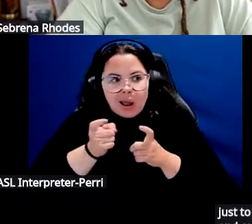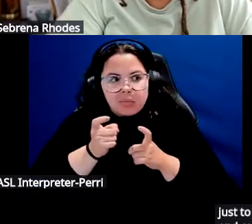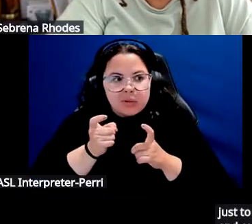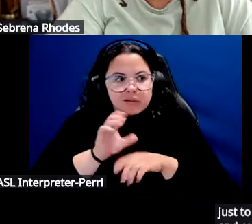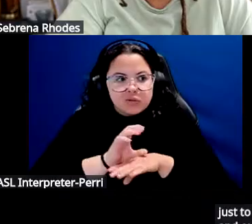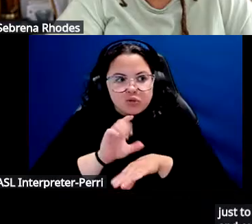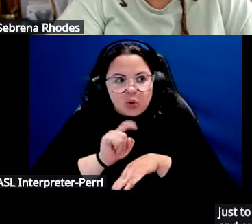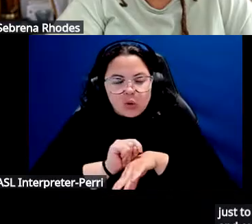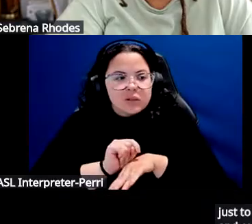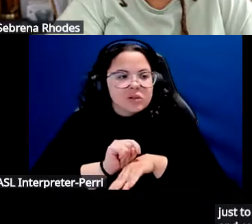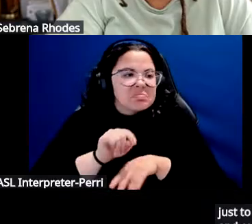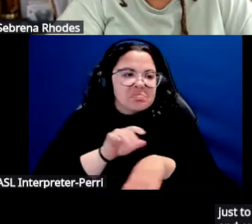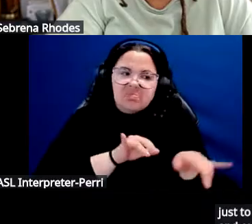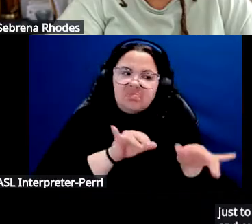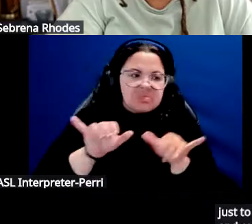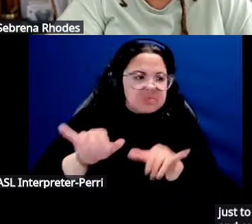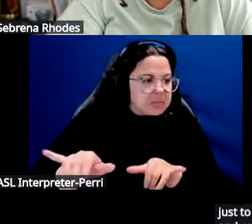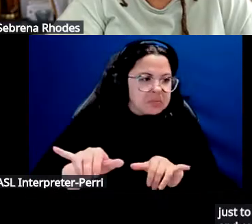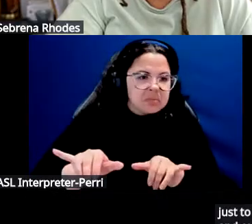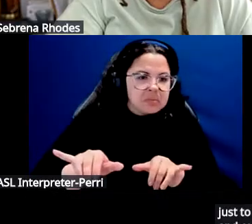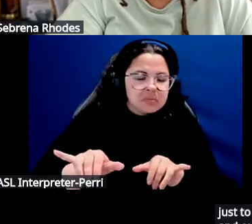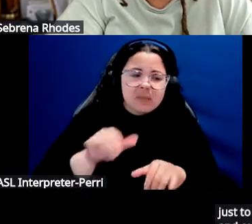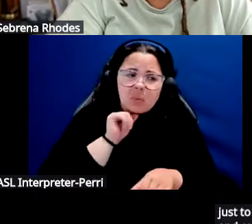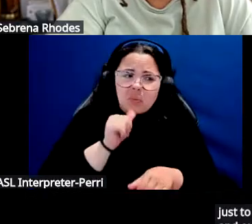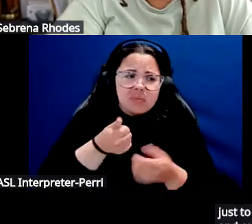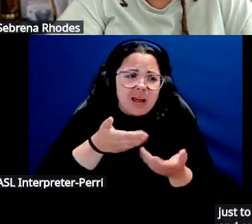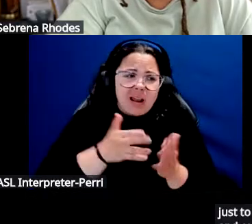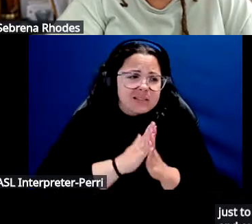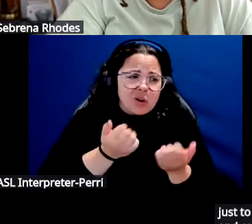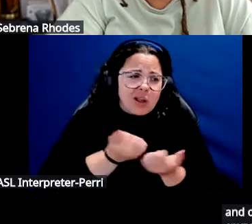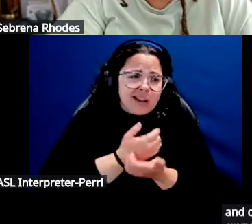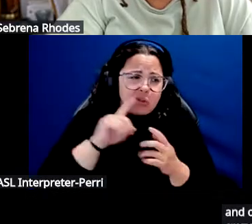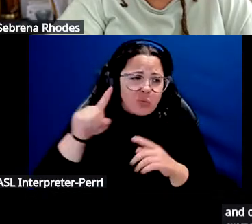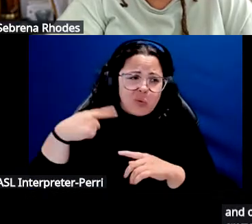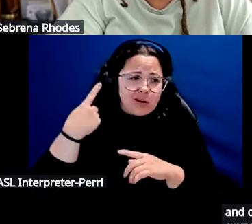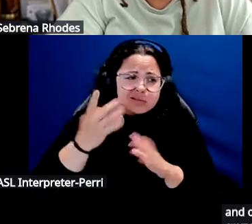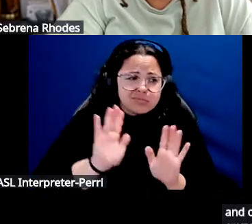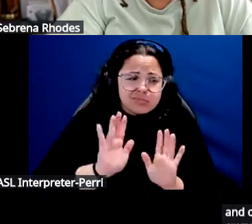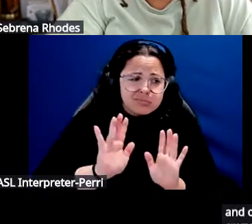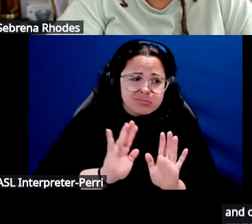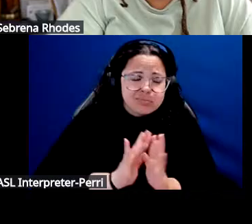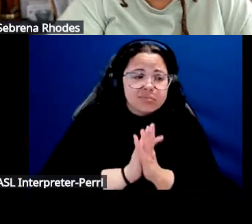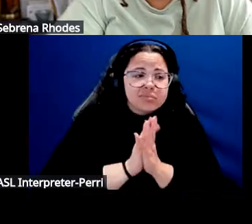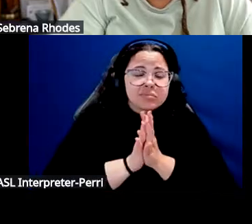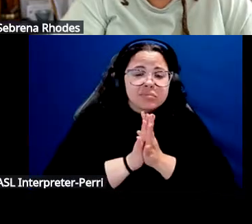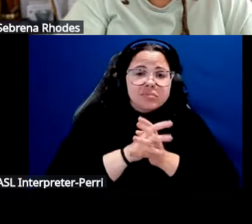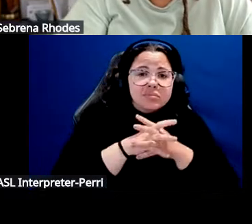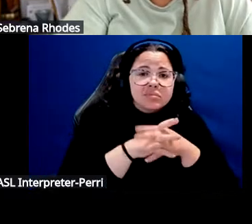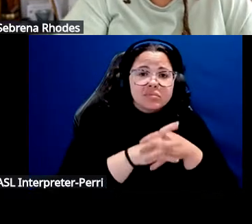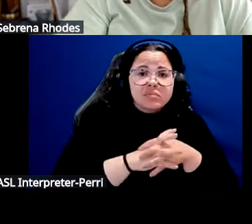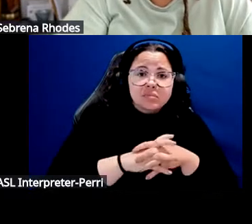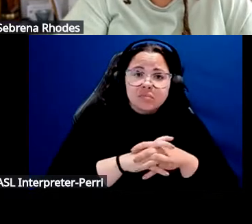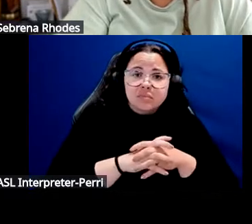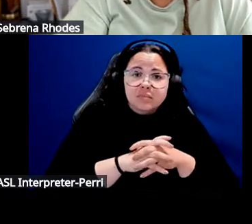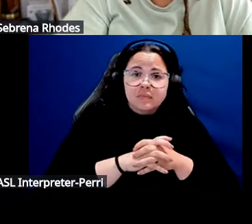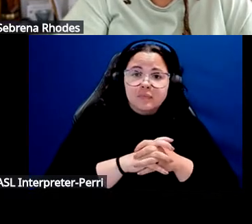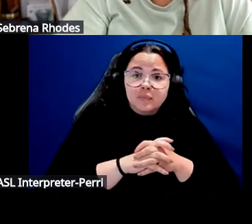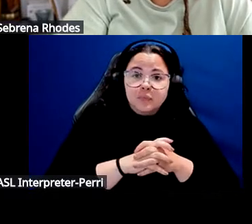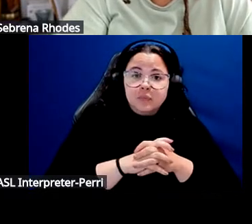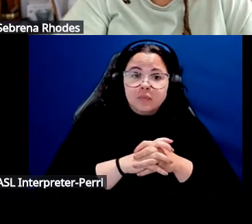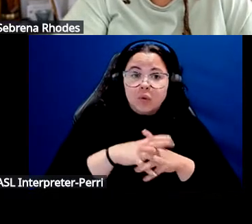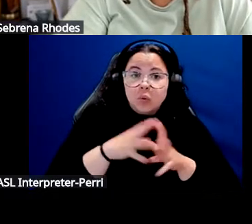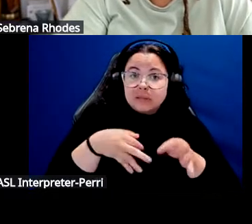this is a similar thing. Not asking for anything crazy right now. So if the